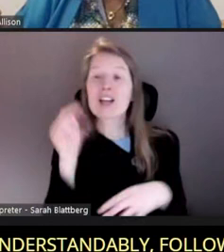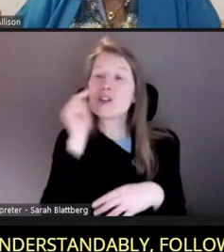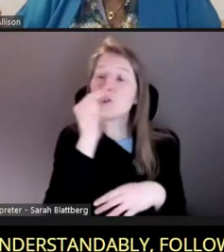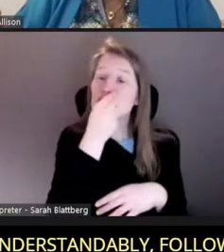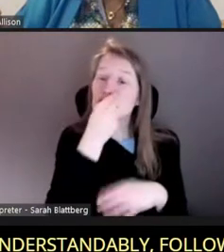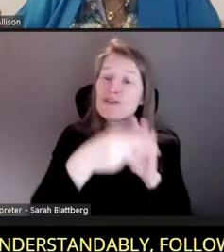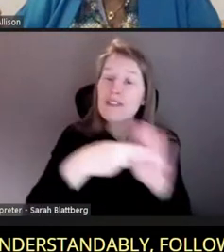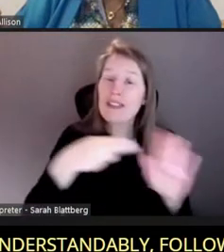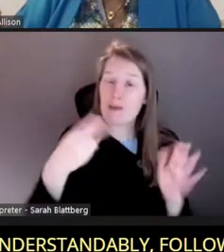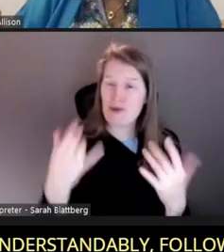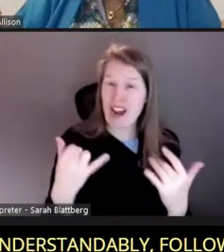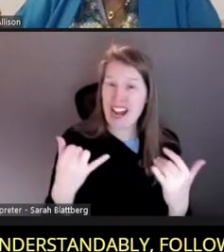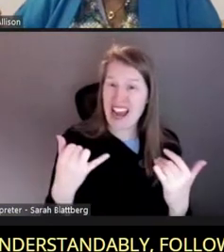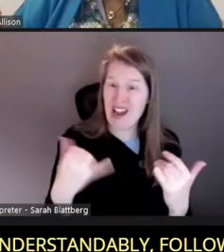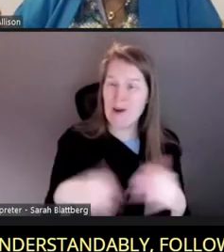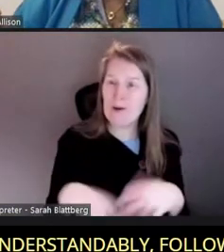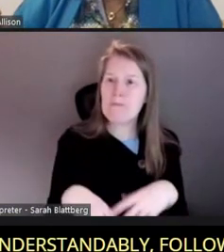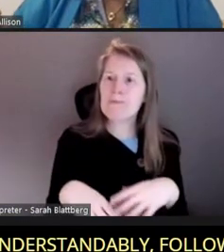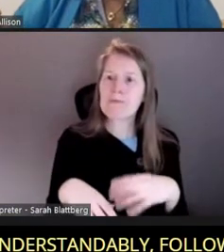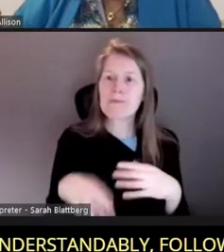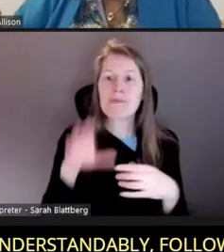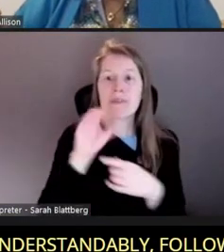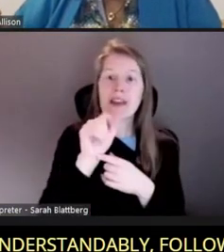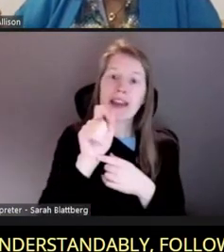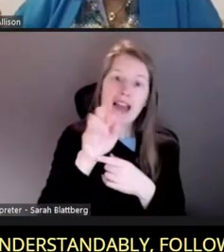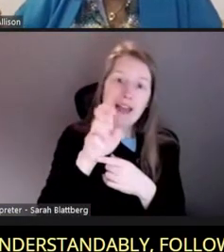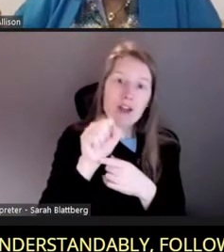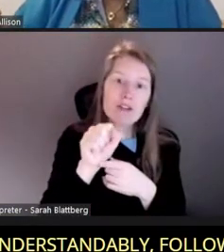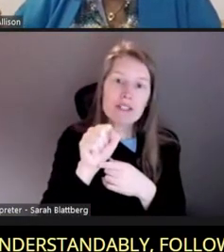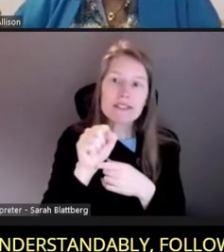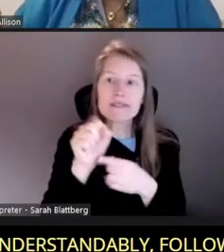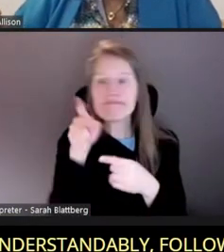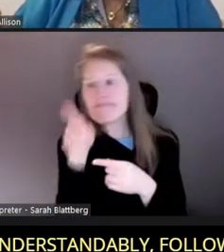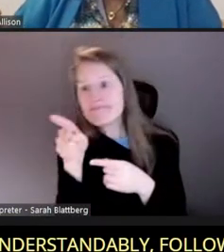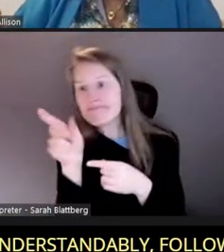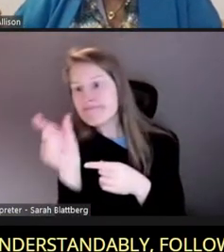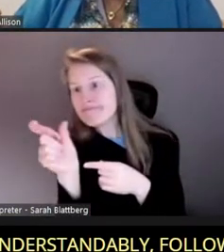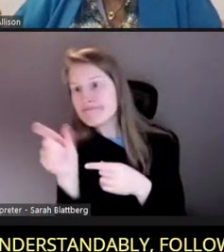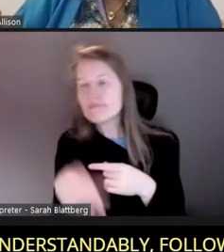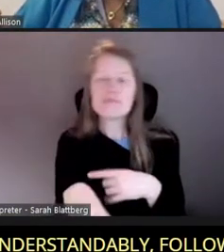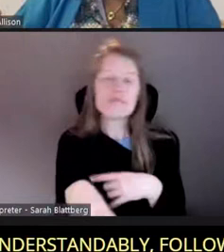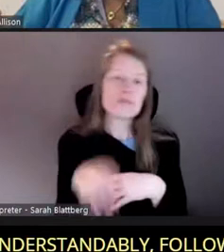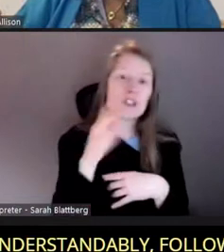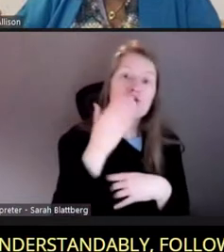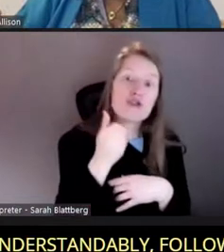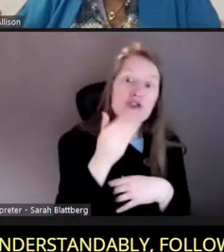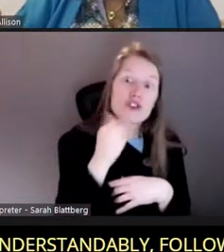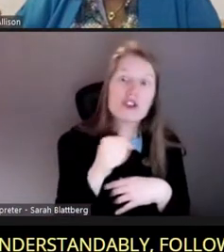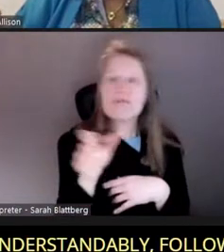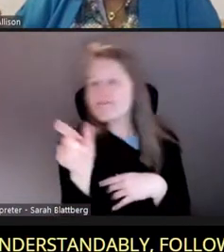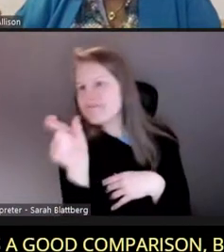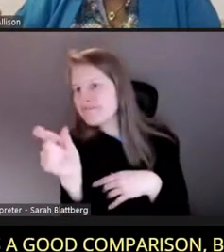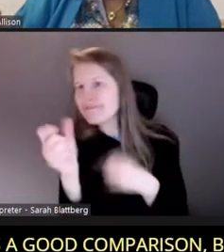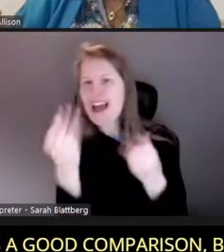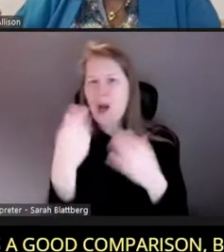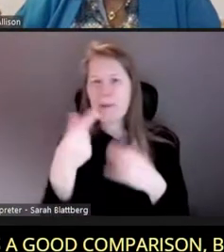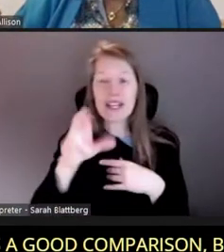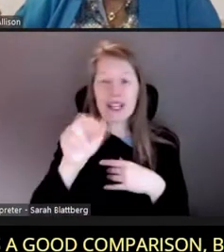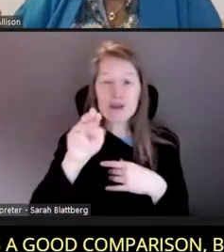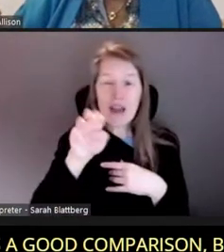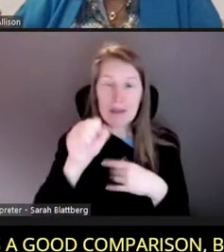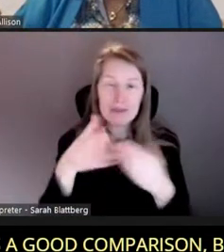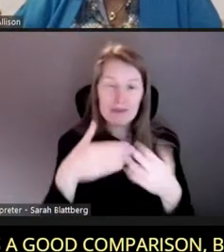label as it stands right now, you know, it might say calories or it might say how much sugar is in you know, something that you're